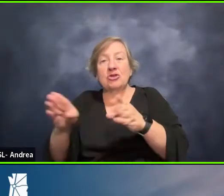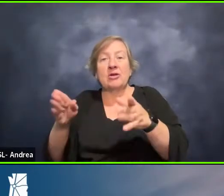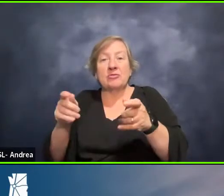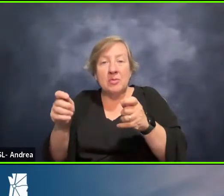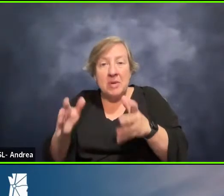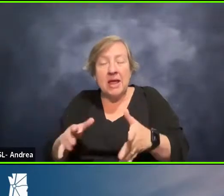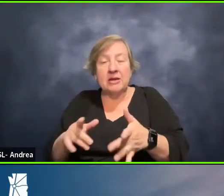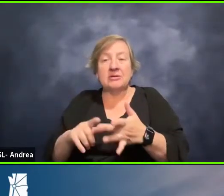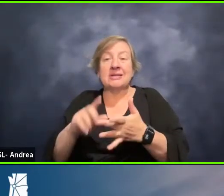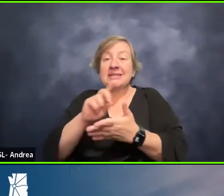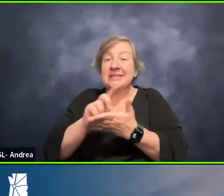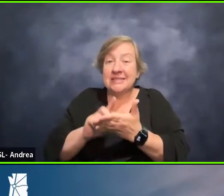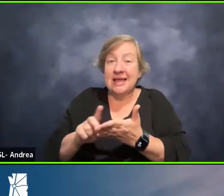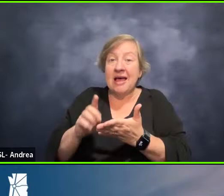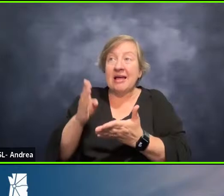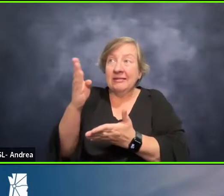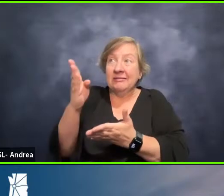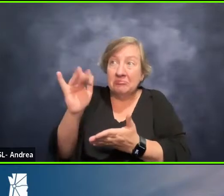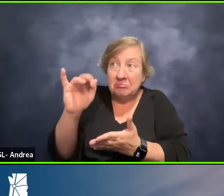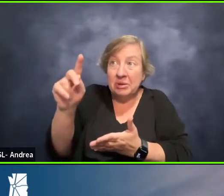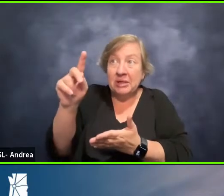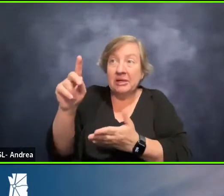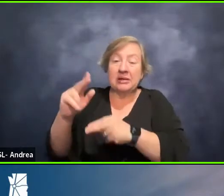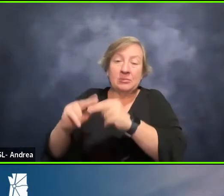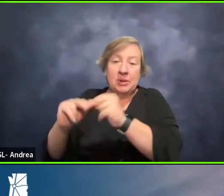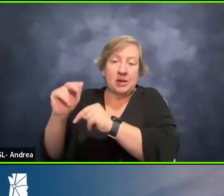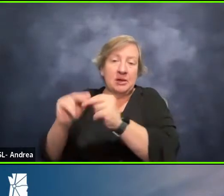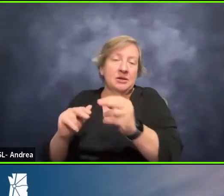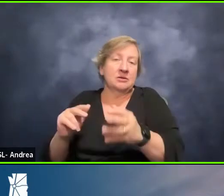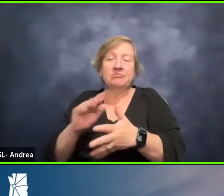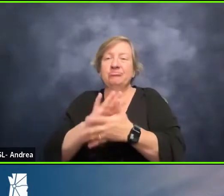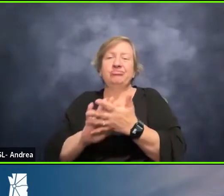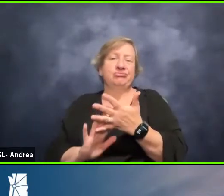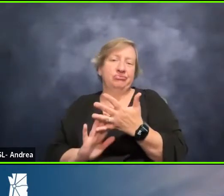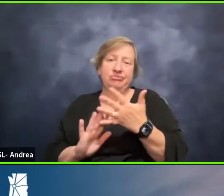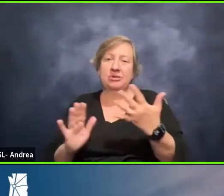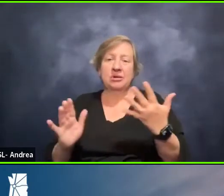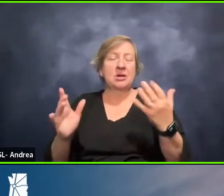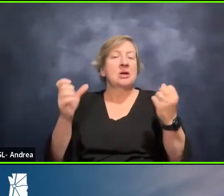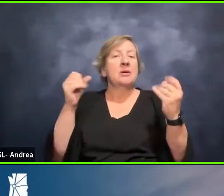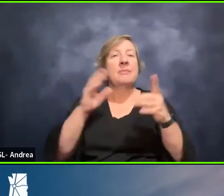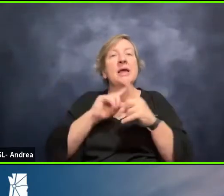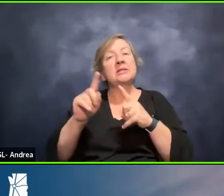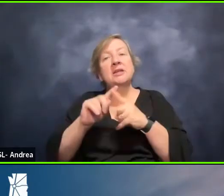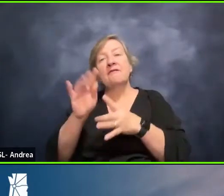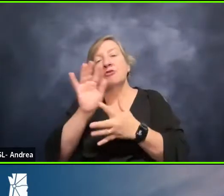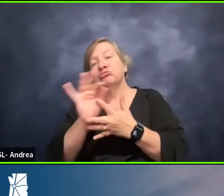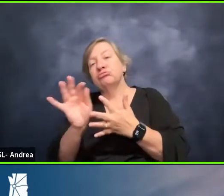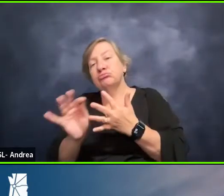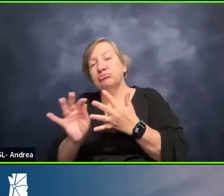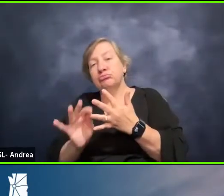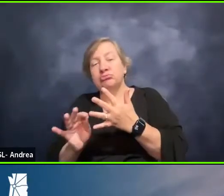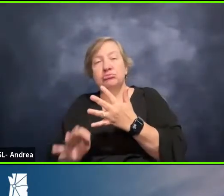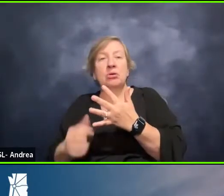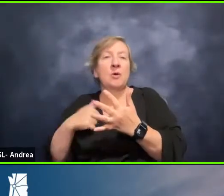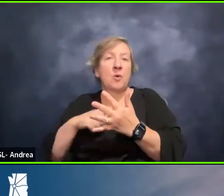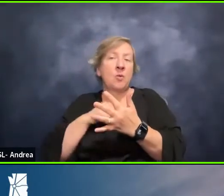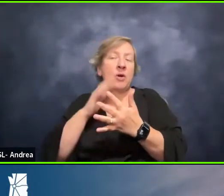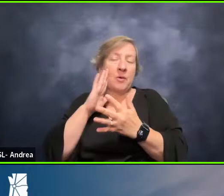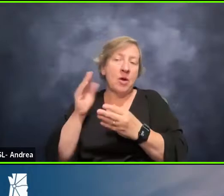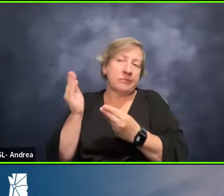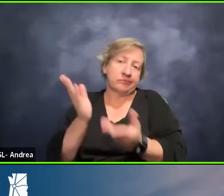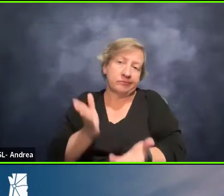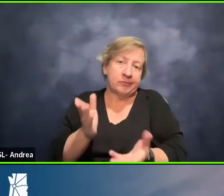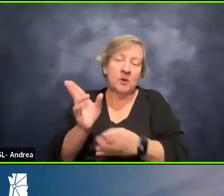build. So we're gonna have a variety of tools in the toolbox that we're gonna bring to bear to